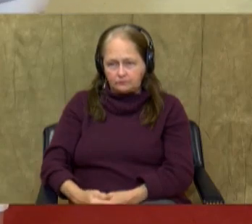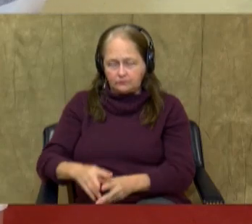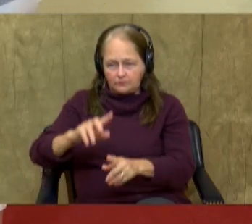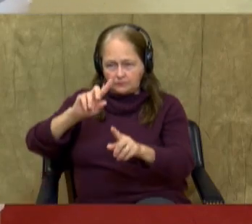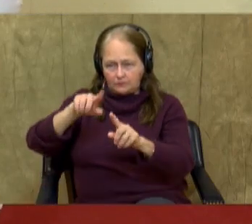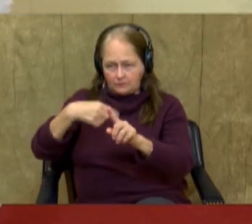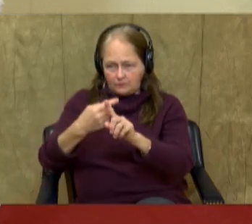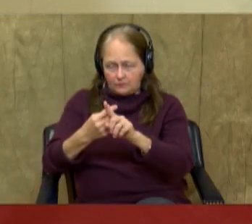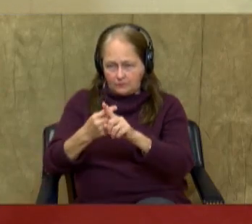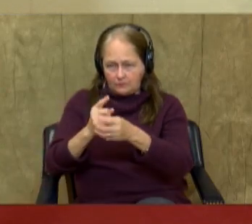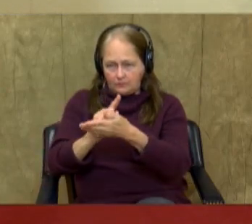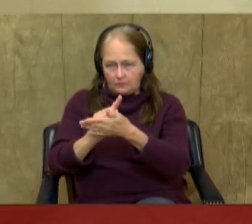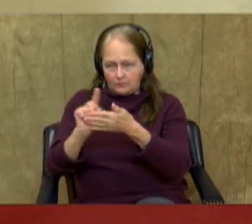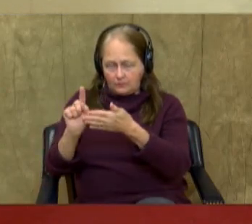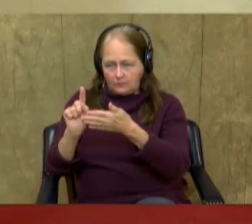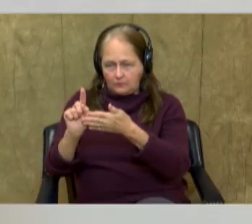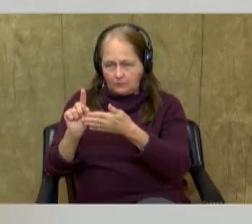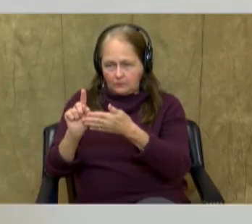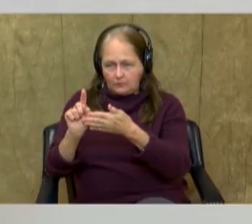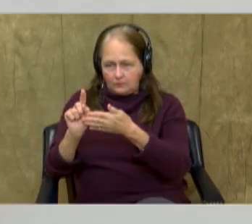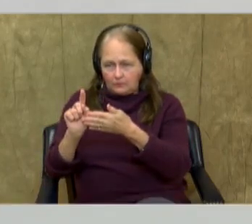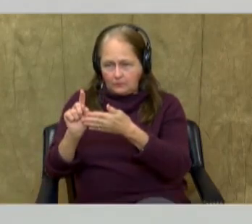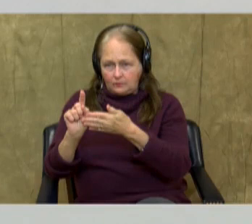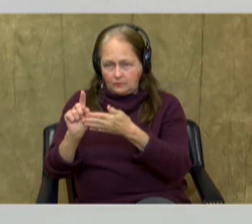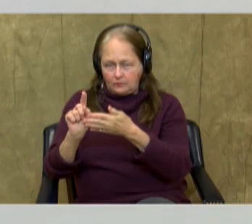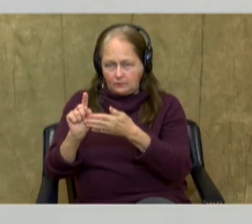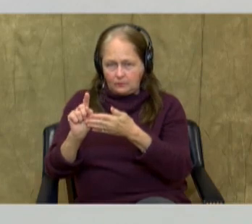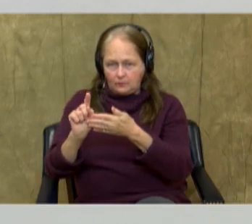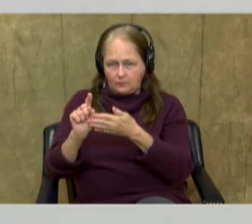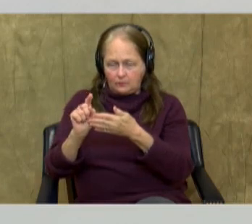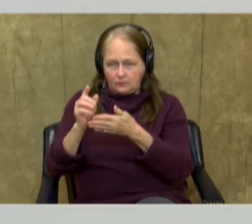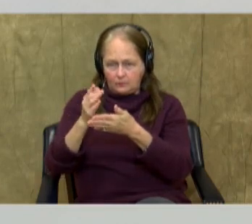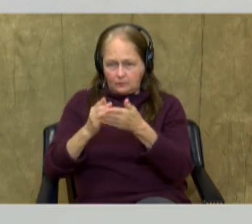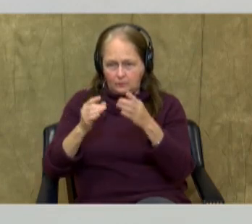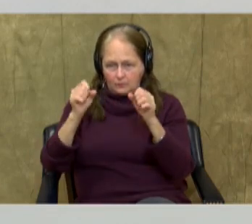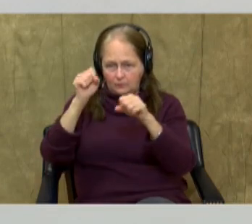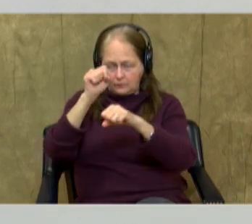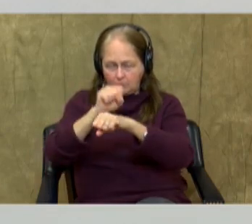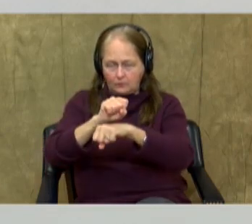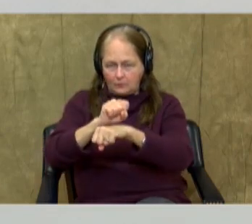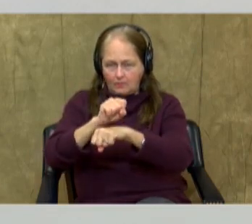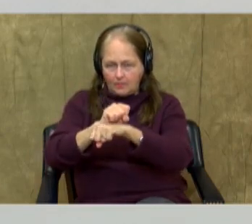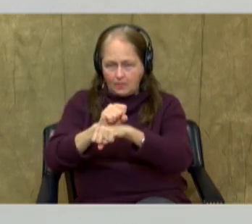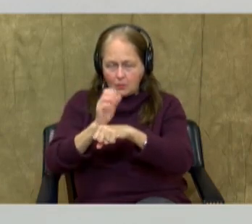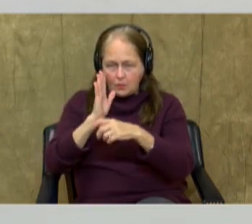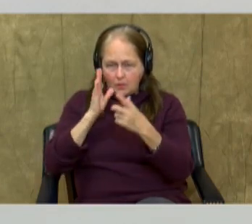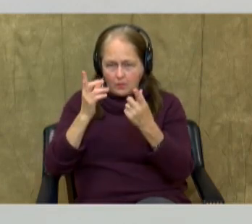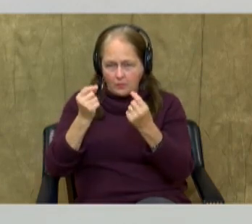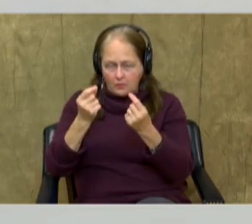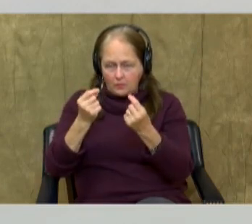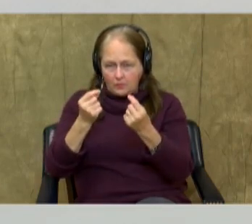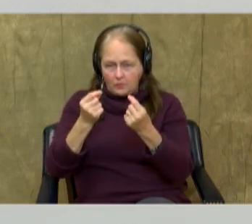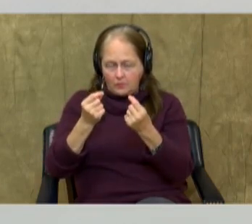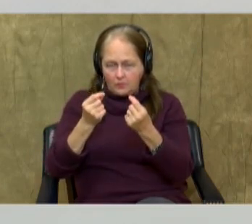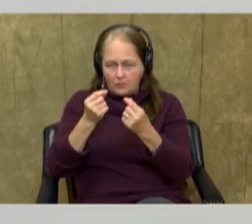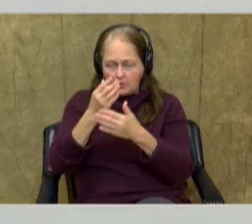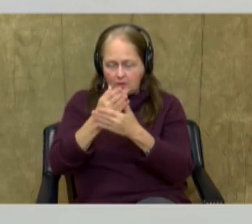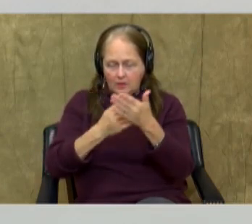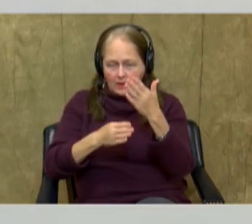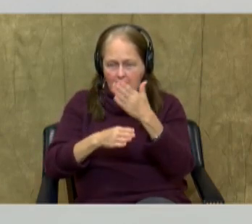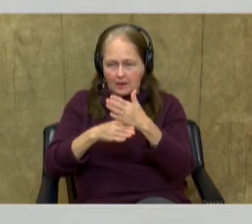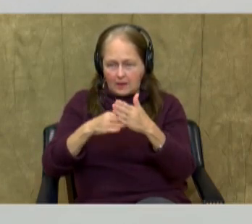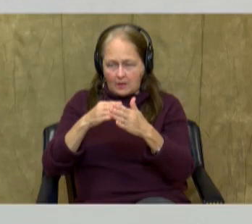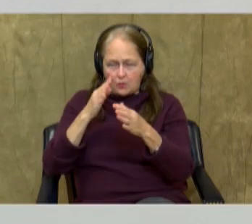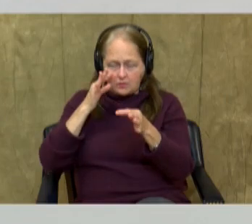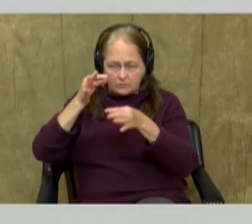Next week, we are going to be doing some work in which I'm going to do a hands-on activity with